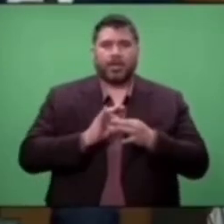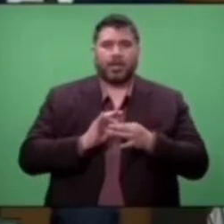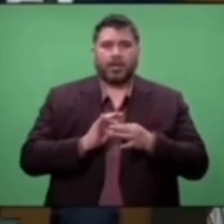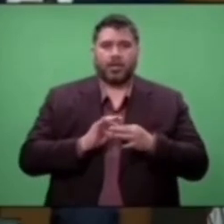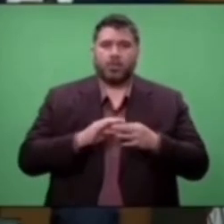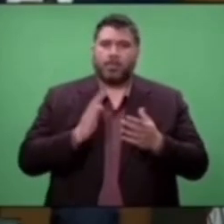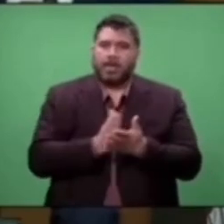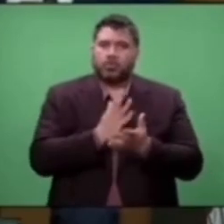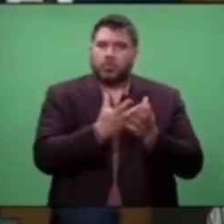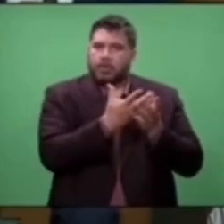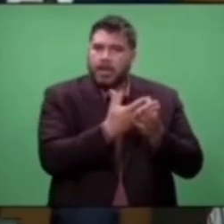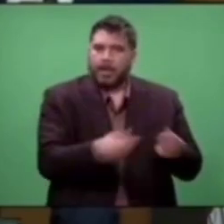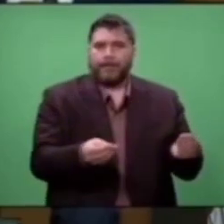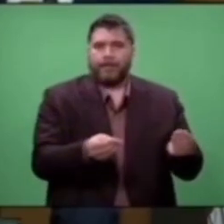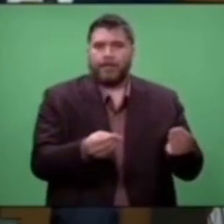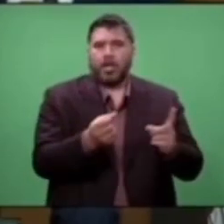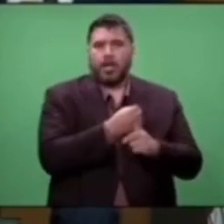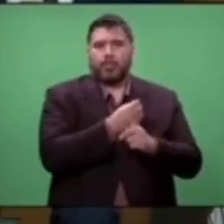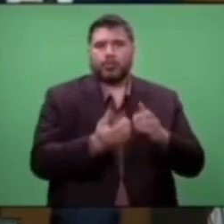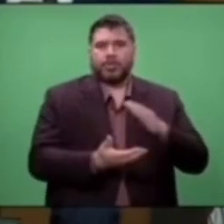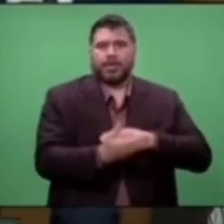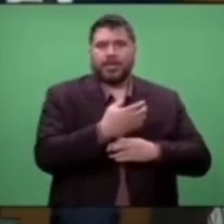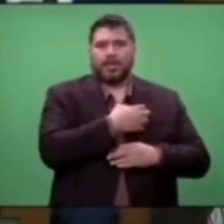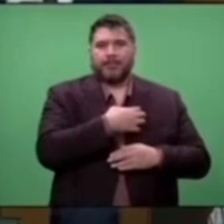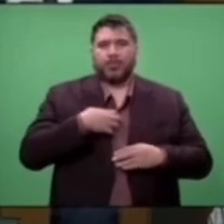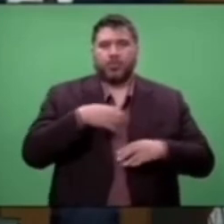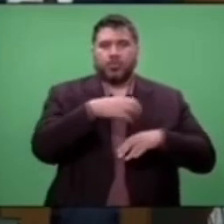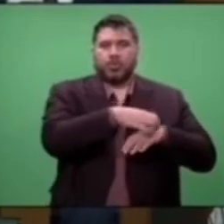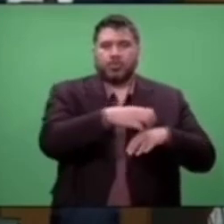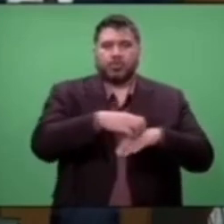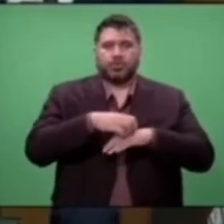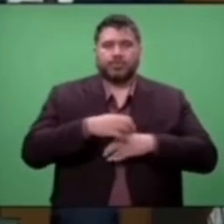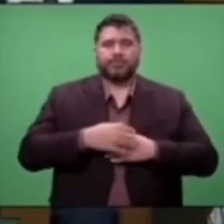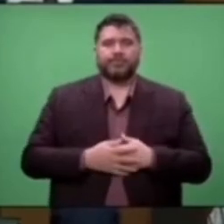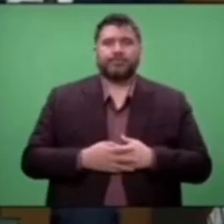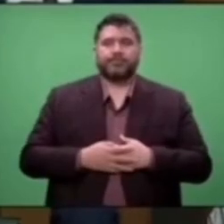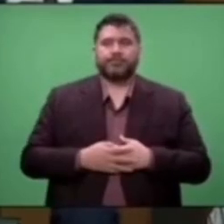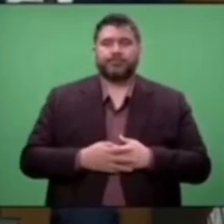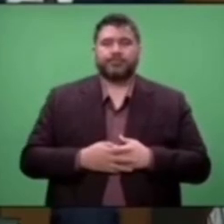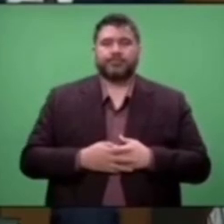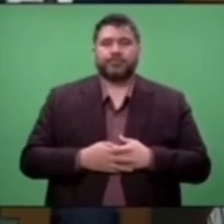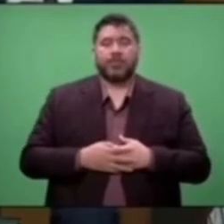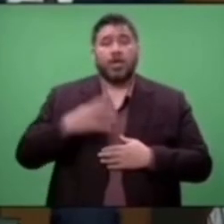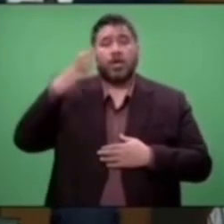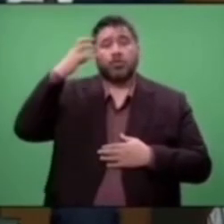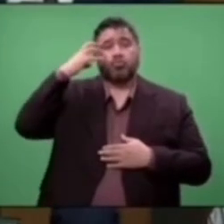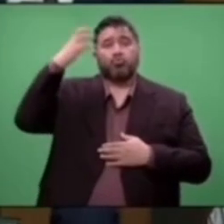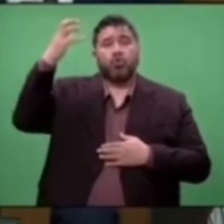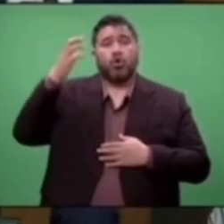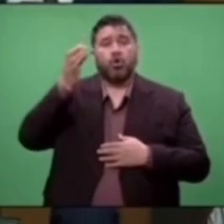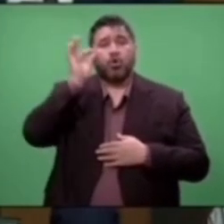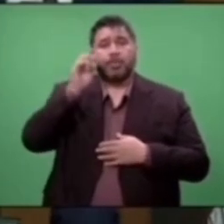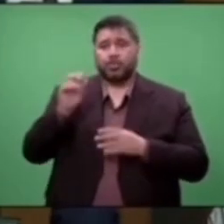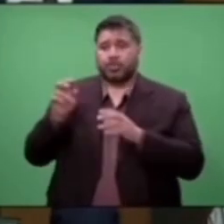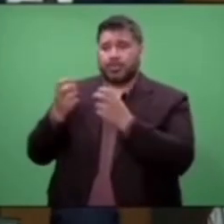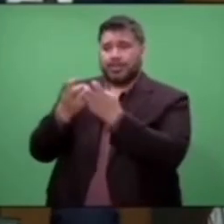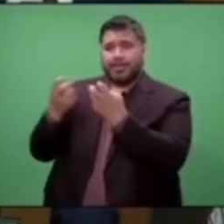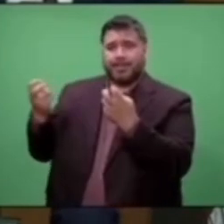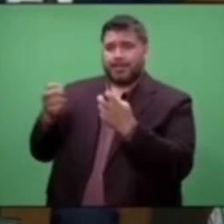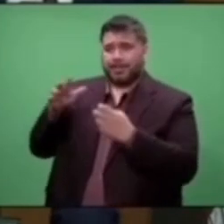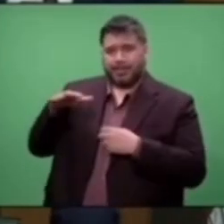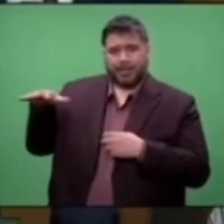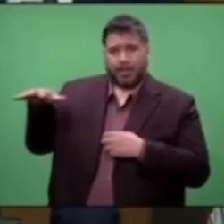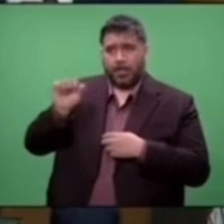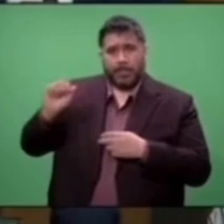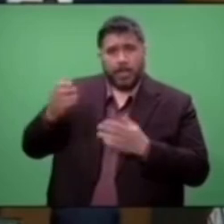Mr. Speaker, I finally want to end with the words of the Royal Commission and how they began their report, because I want those